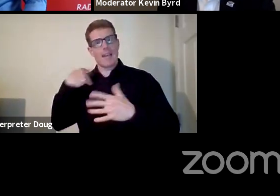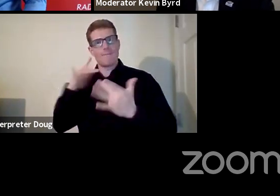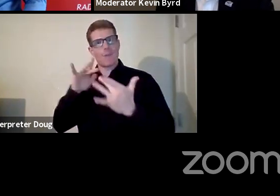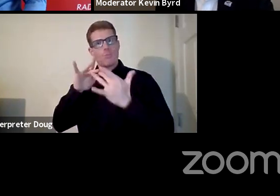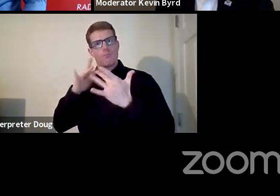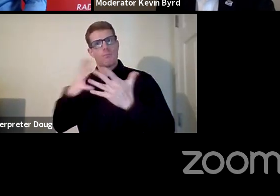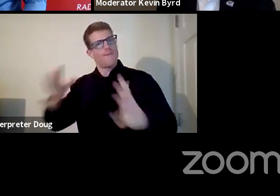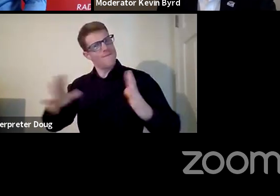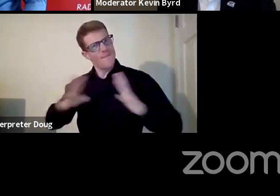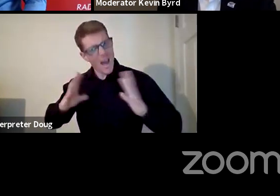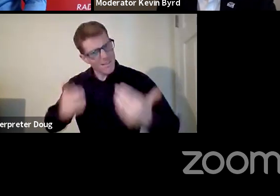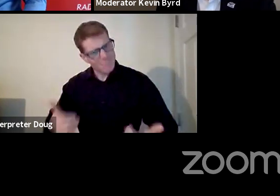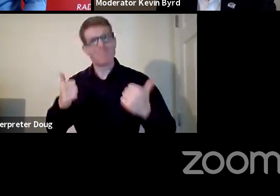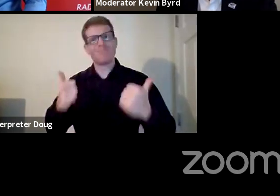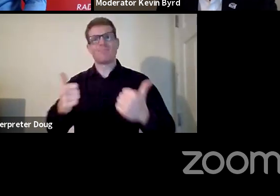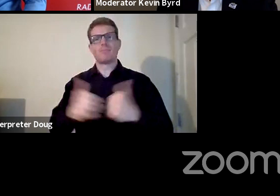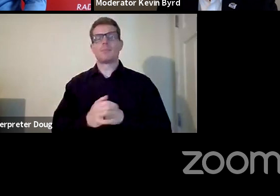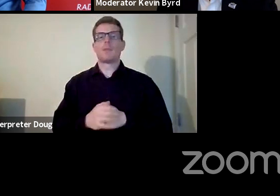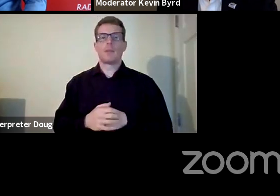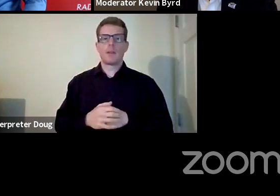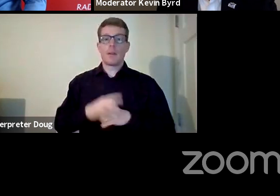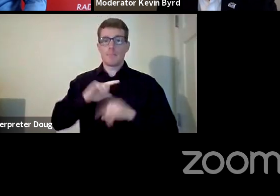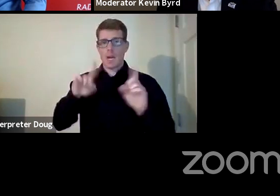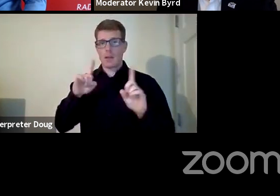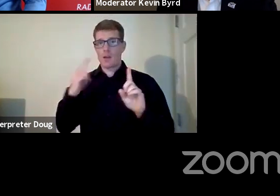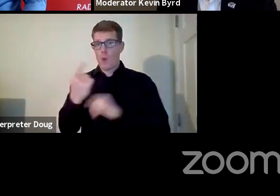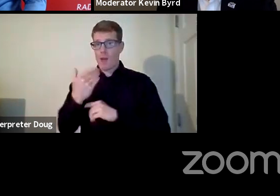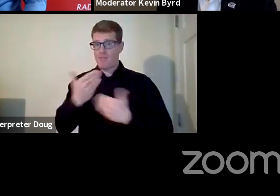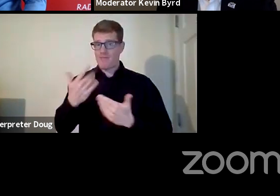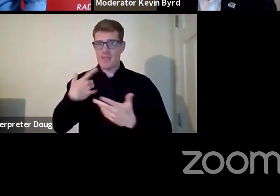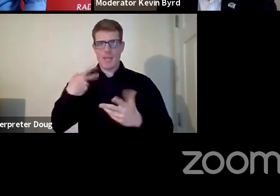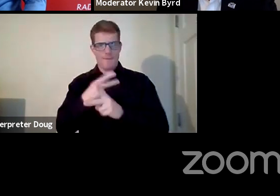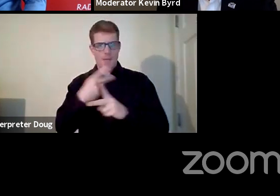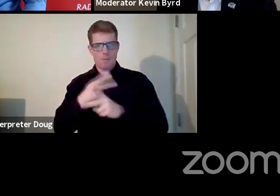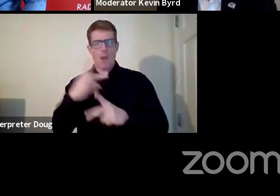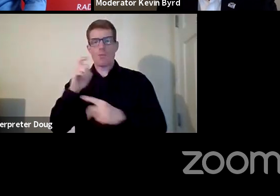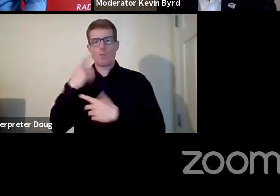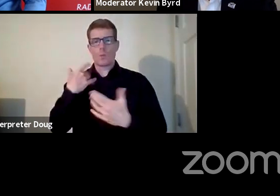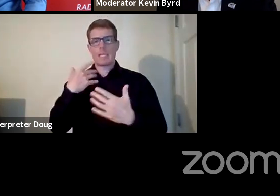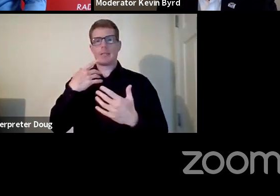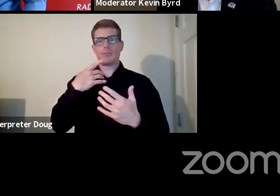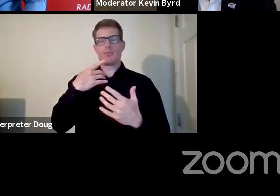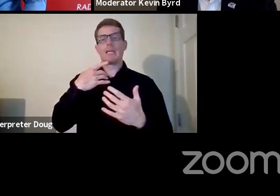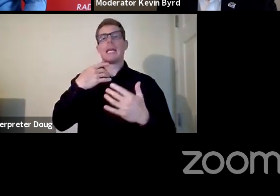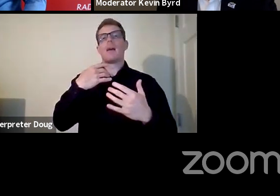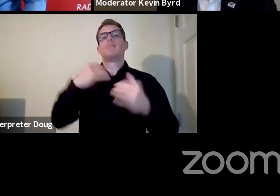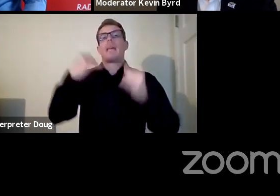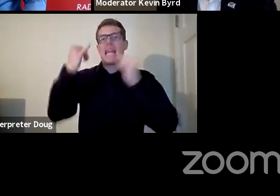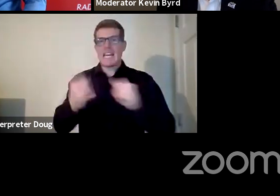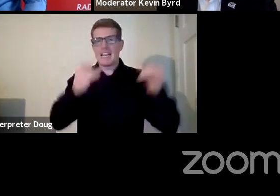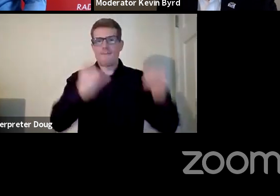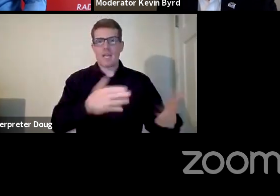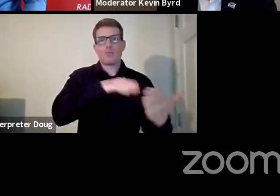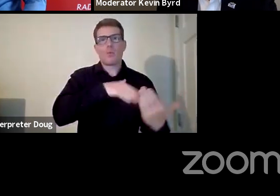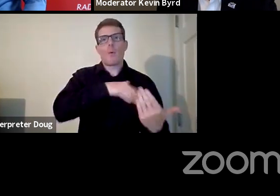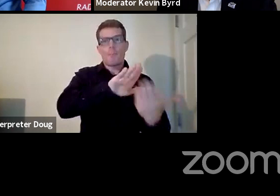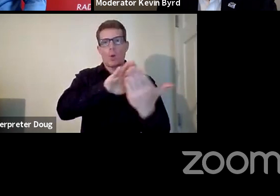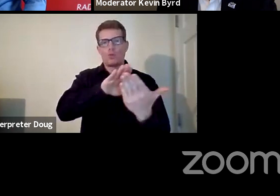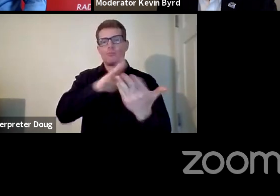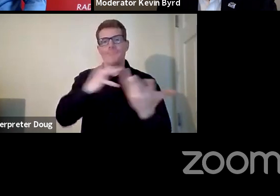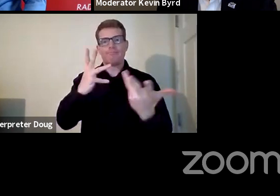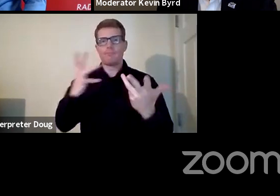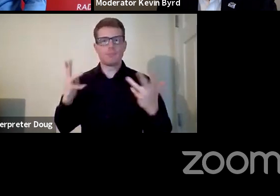really clear is that we have to take a very individual approach to this. It's very difficult to come up with simple